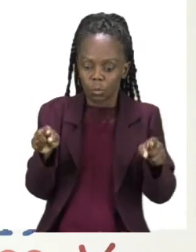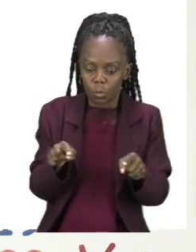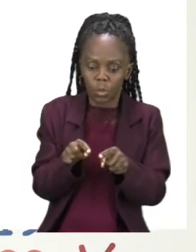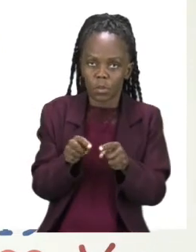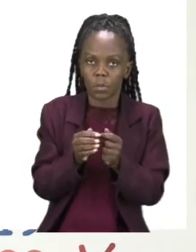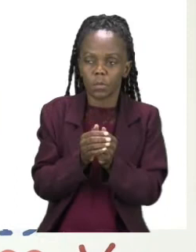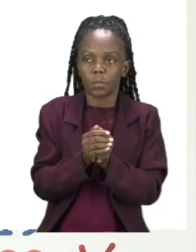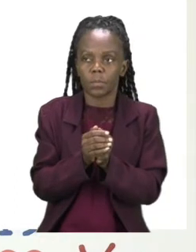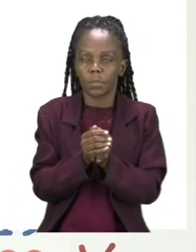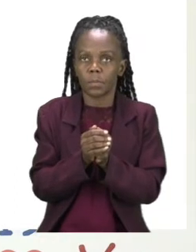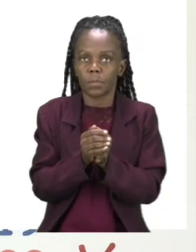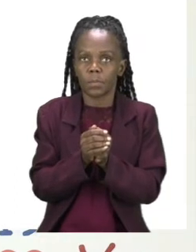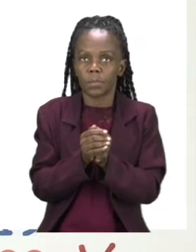together.